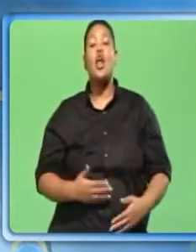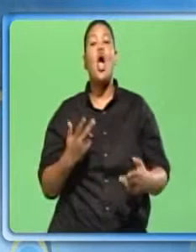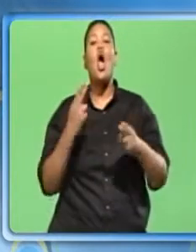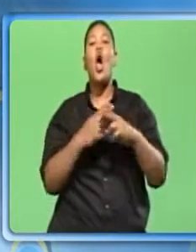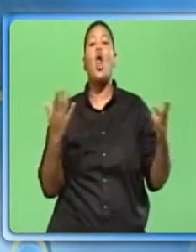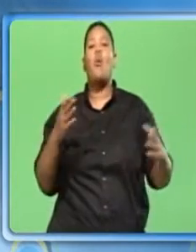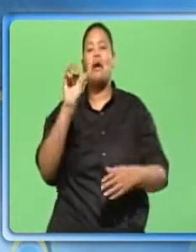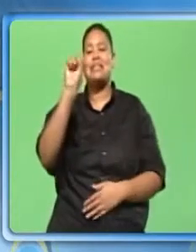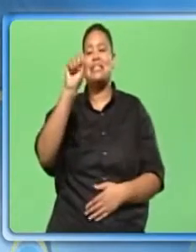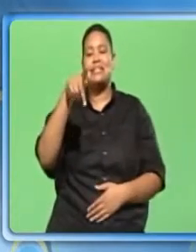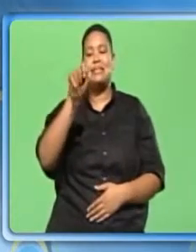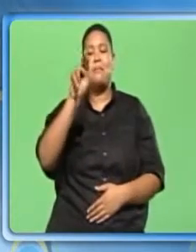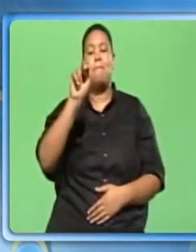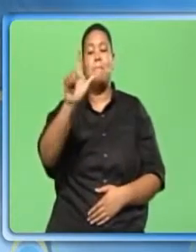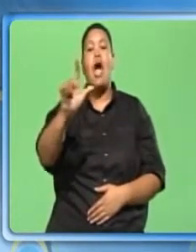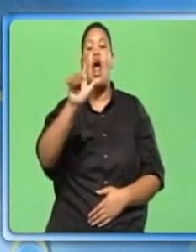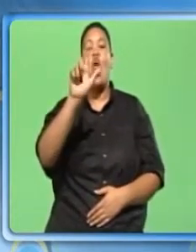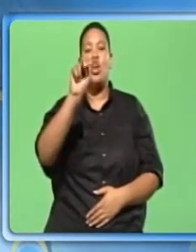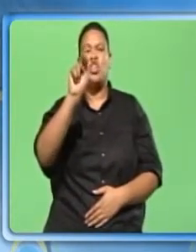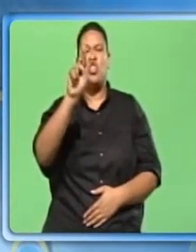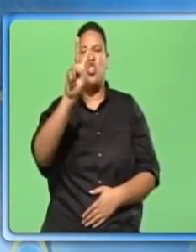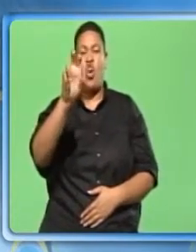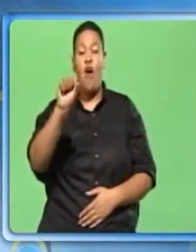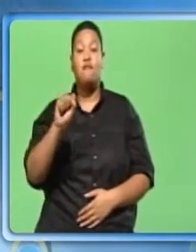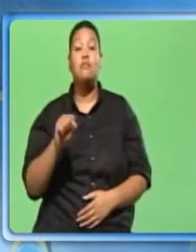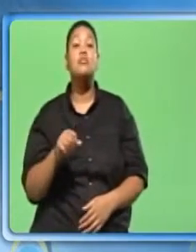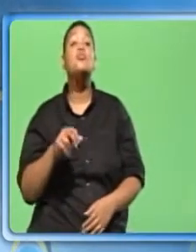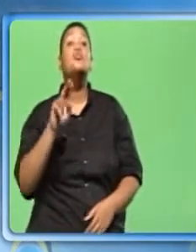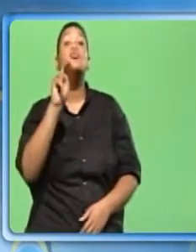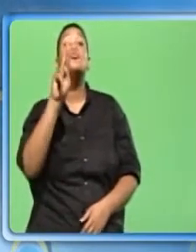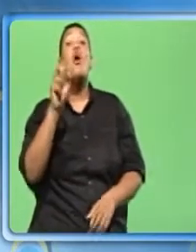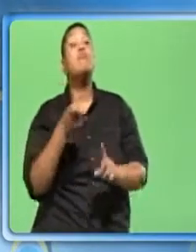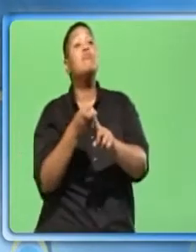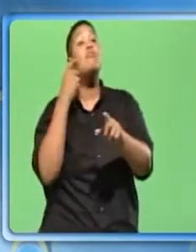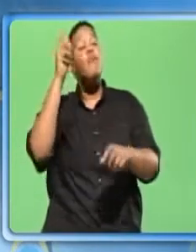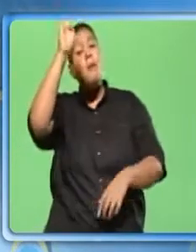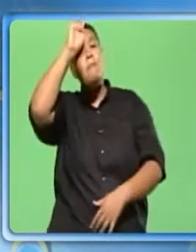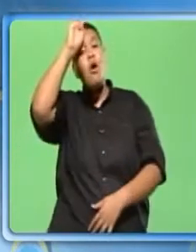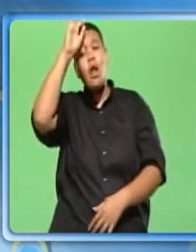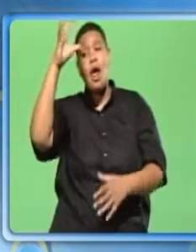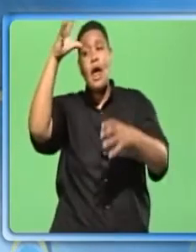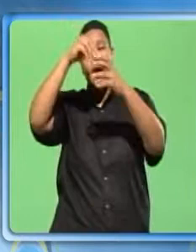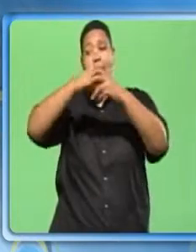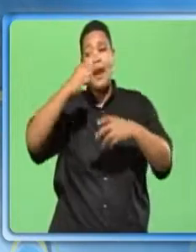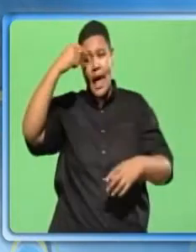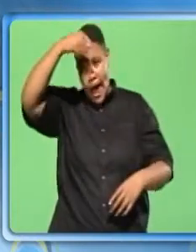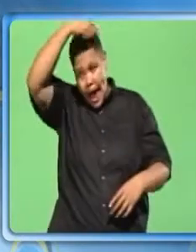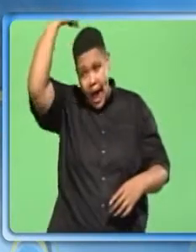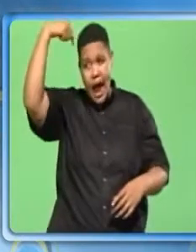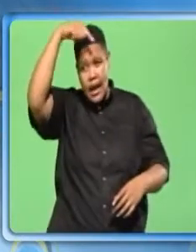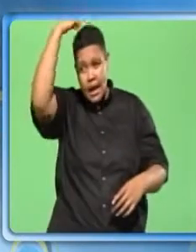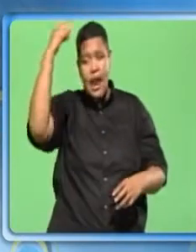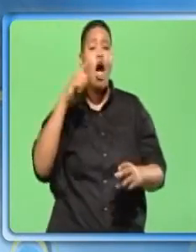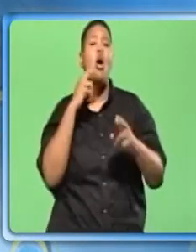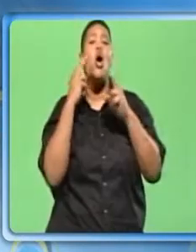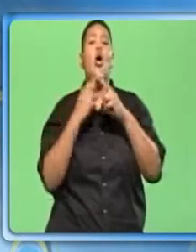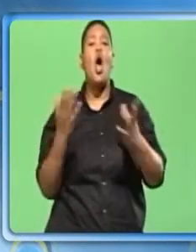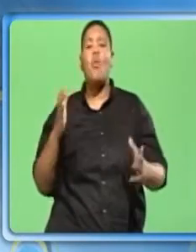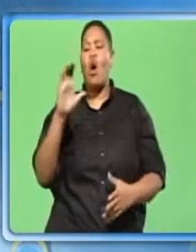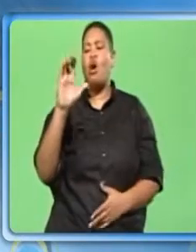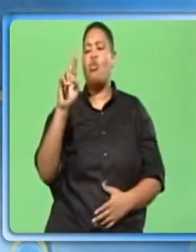nerves. Nerves that come out of the brain and extend into the head are called cranial